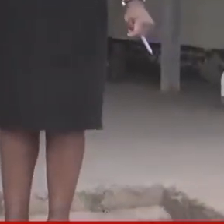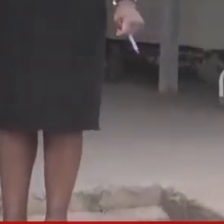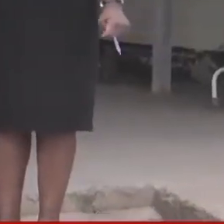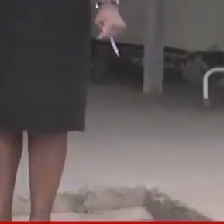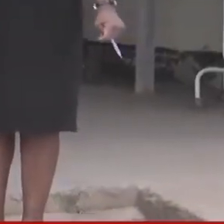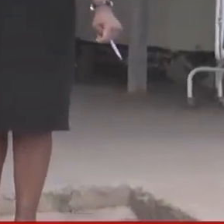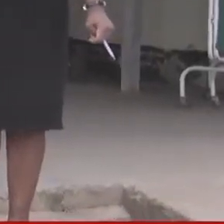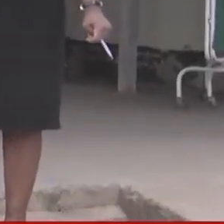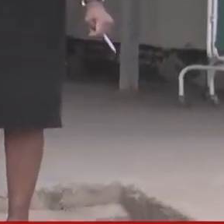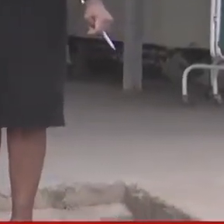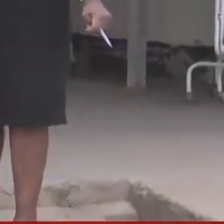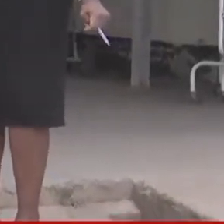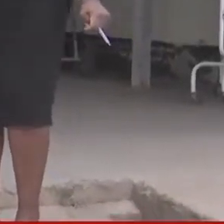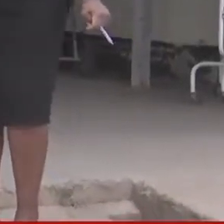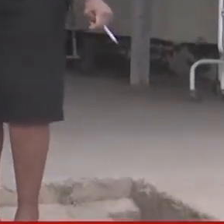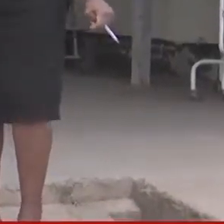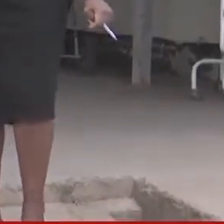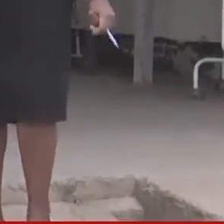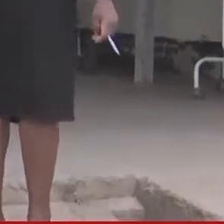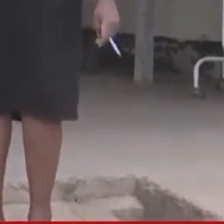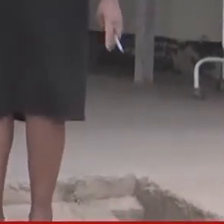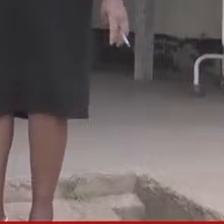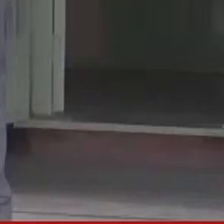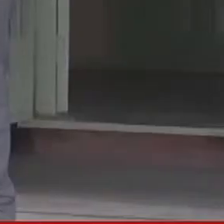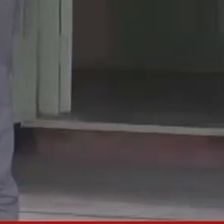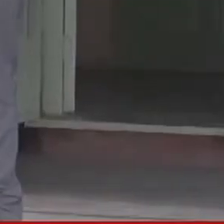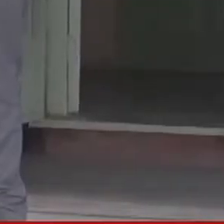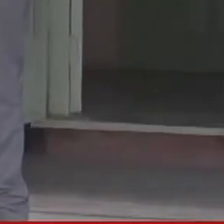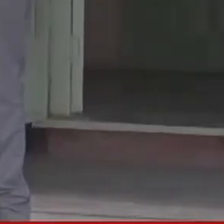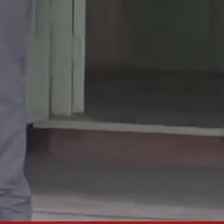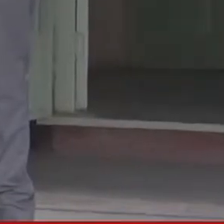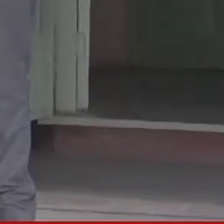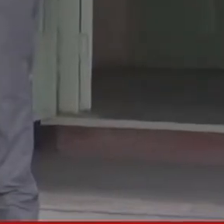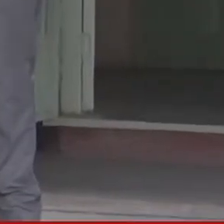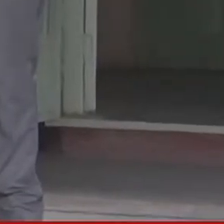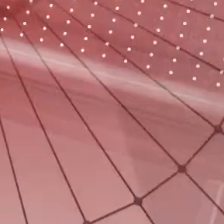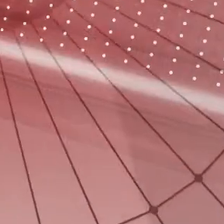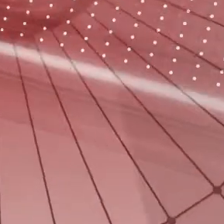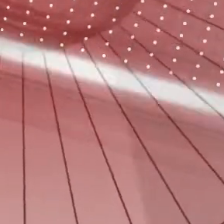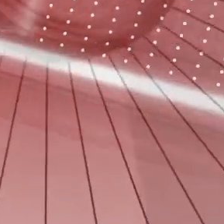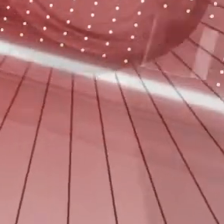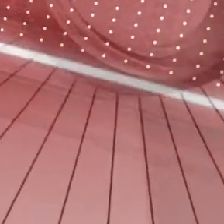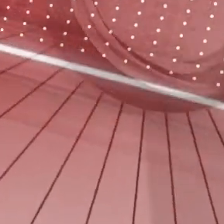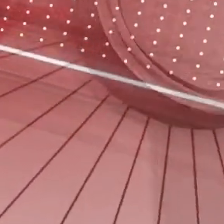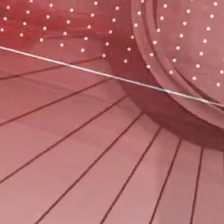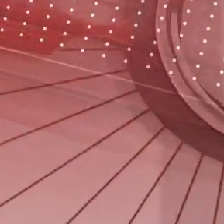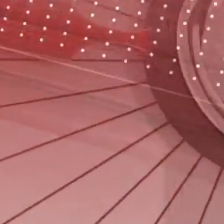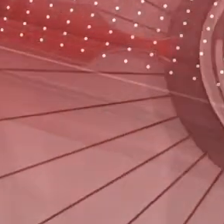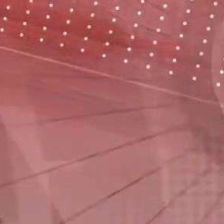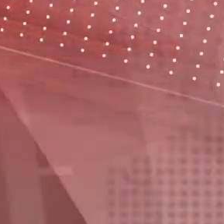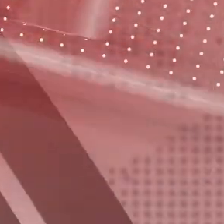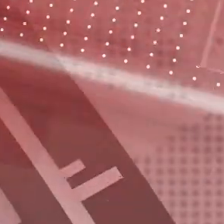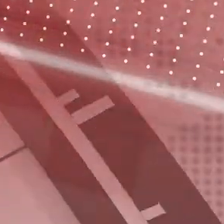IPOA vows to seek justice for the victims of Luka Moja clashes.